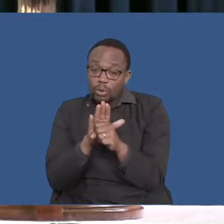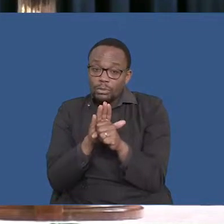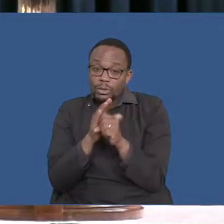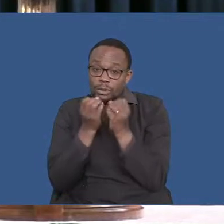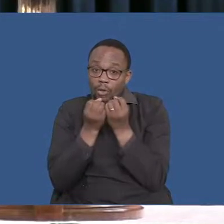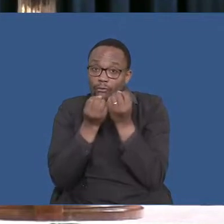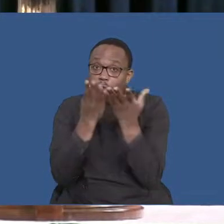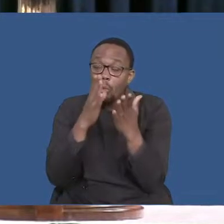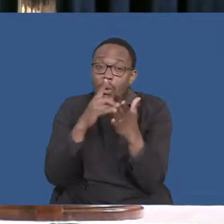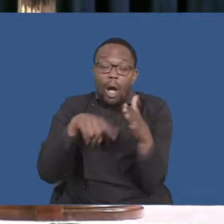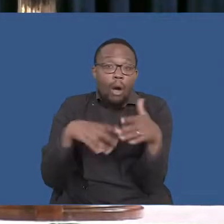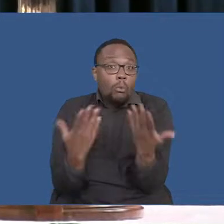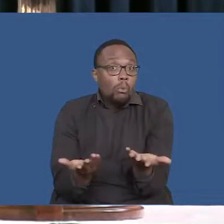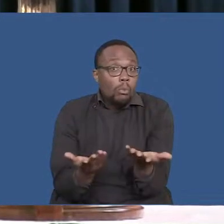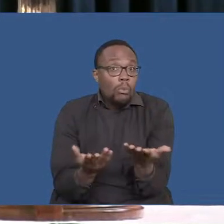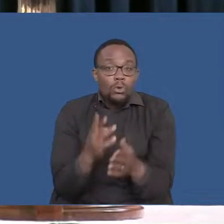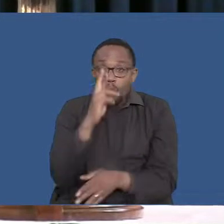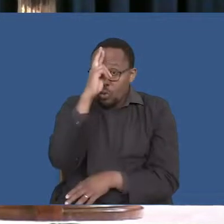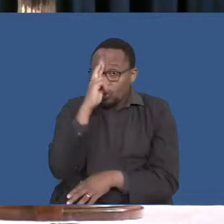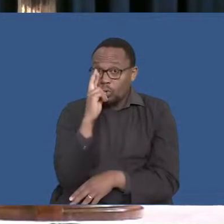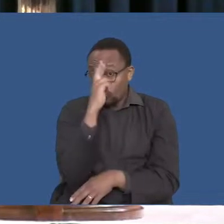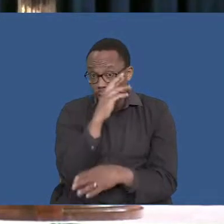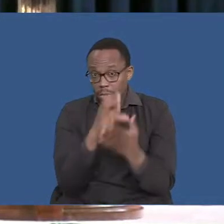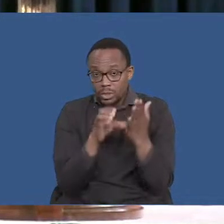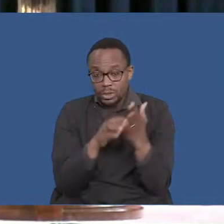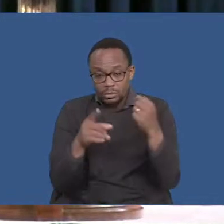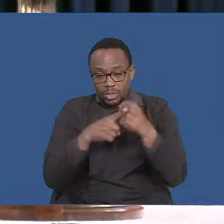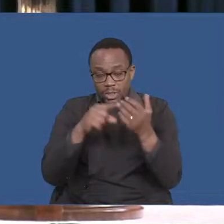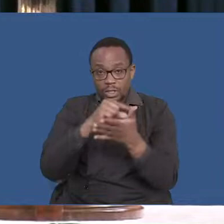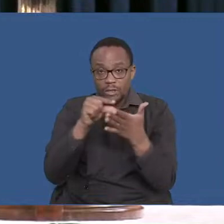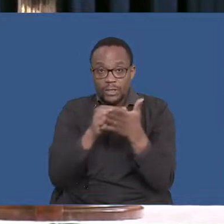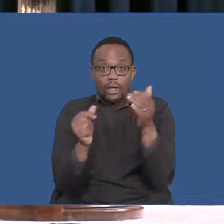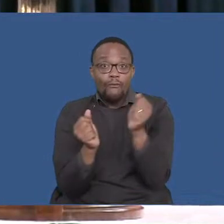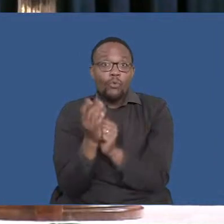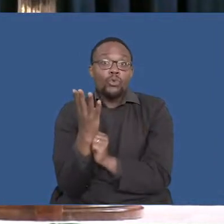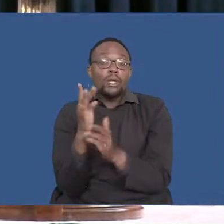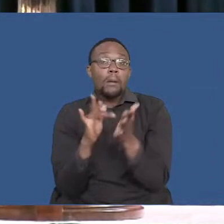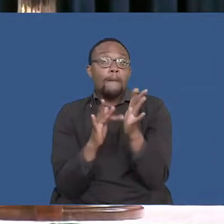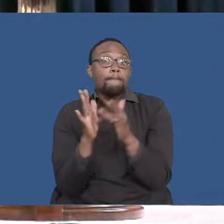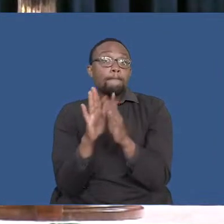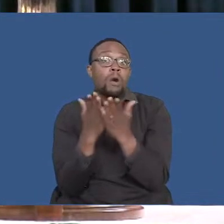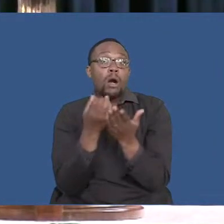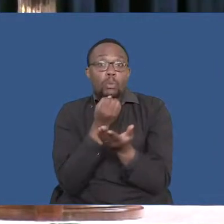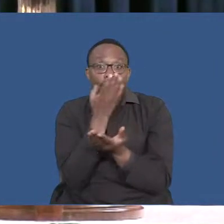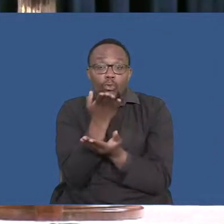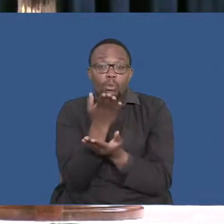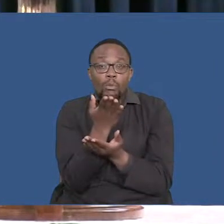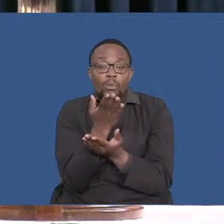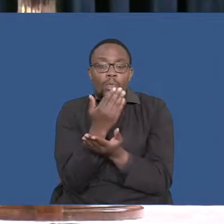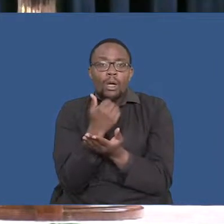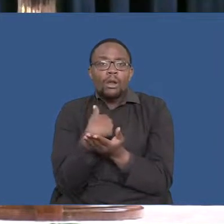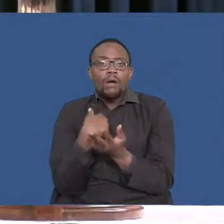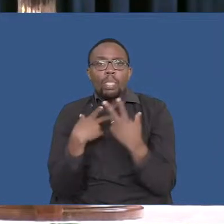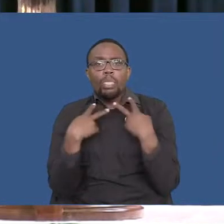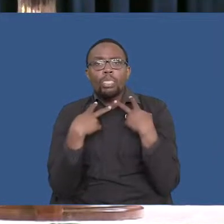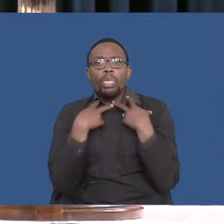spoken. In Romans chapter 6, verse 14, Scripture declares that we are no longer slaves to